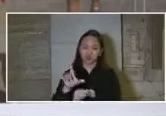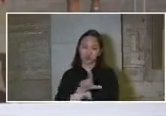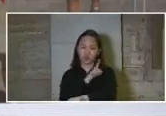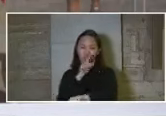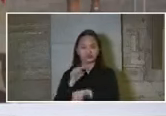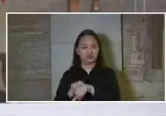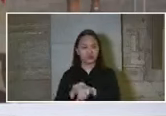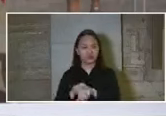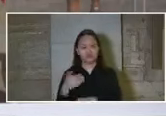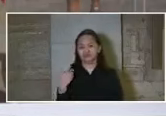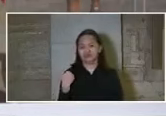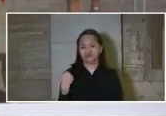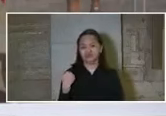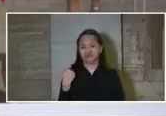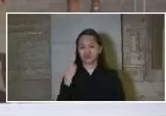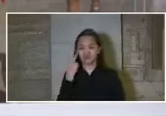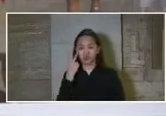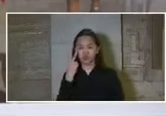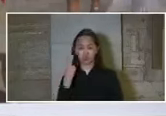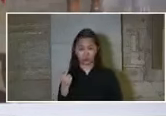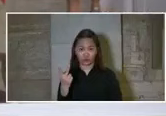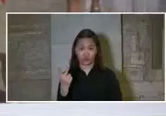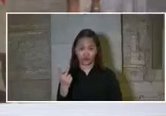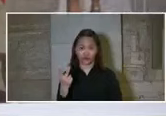hindi nakikita yung taong iyon.